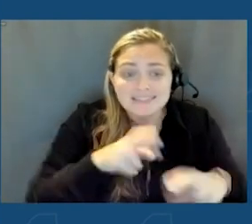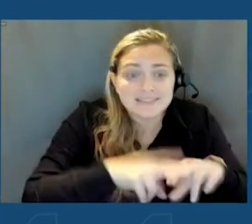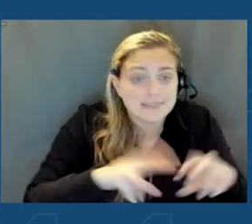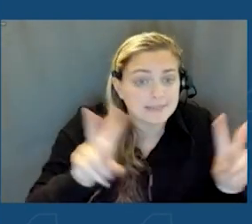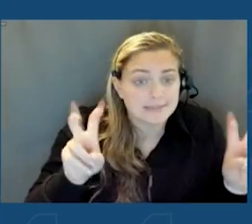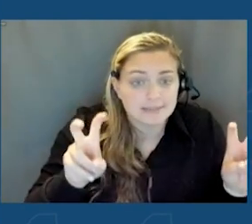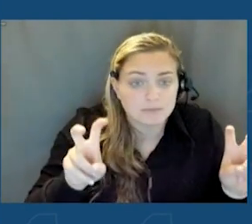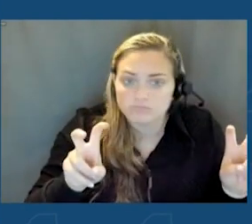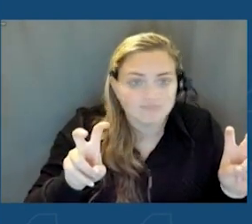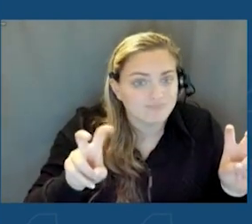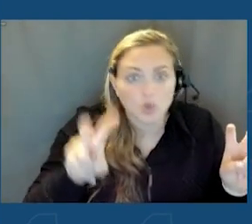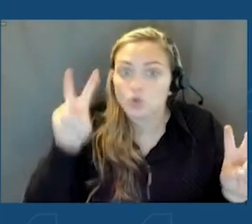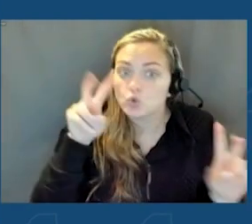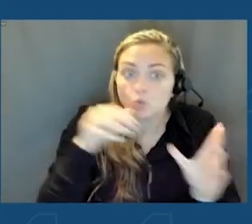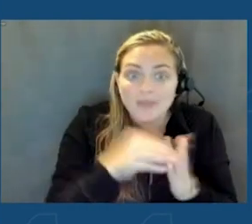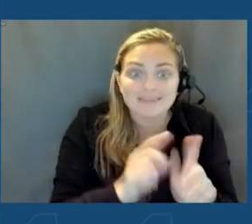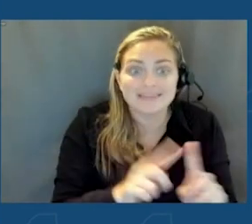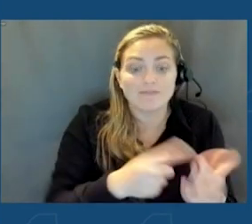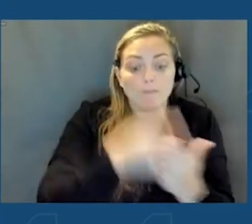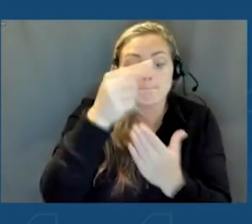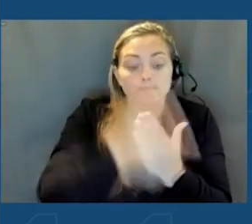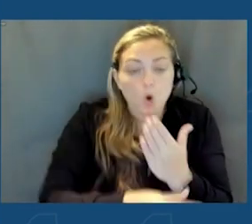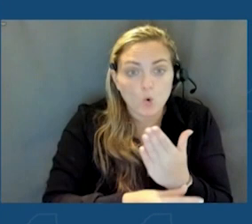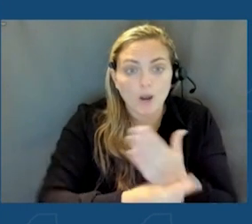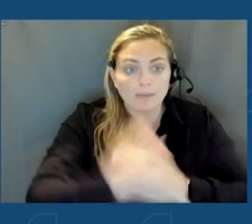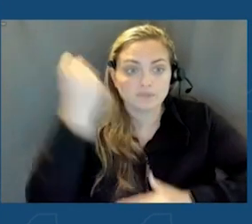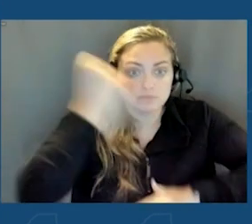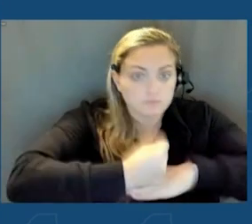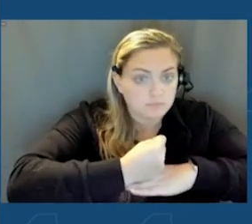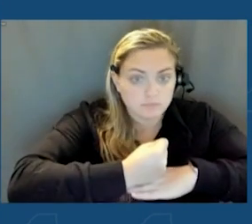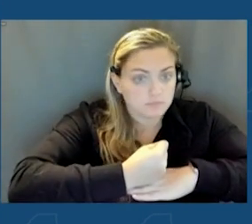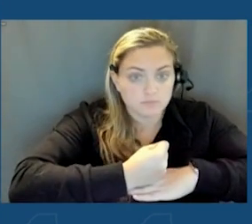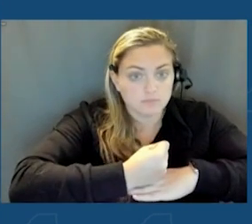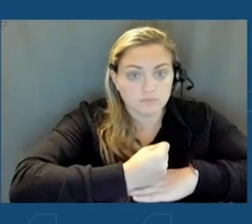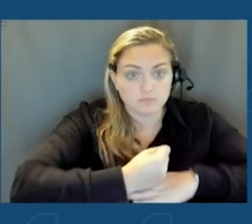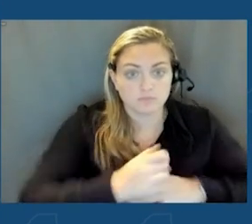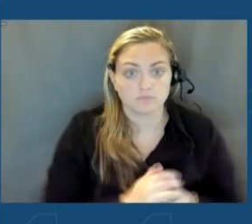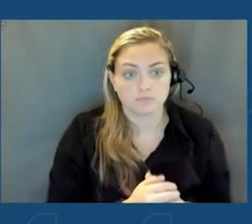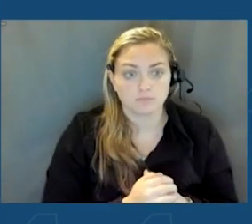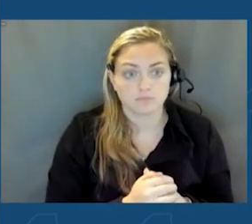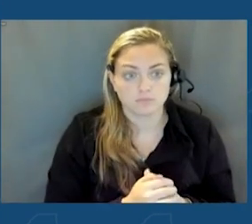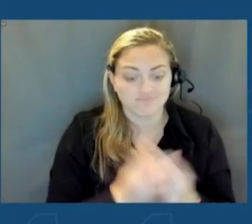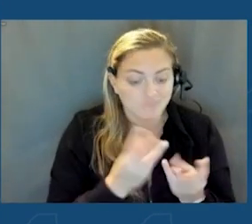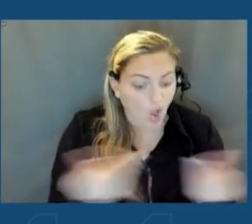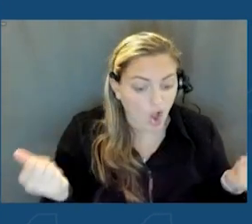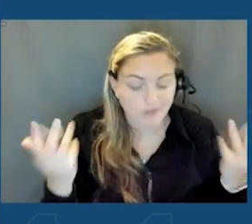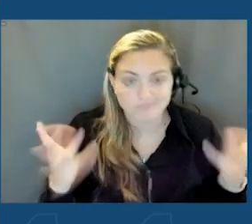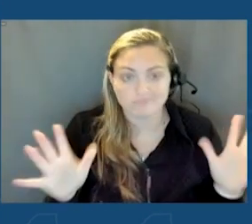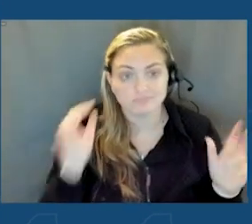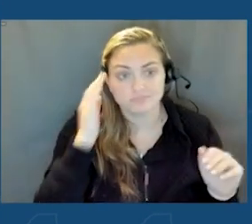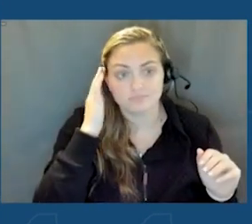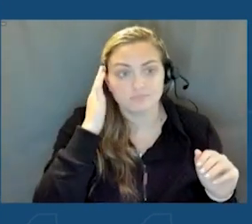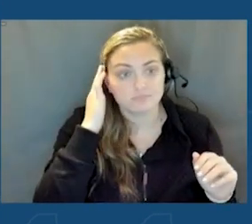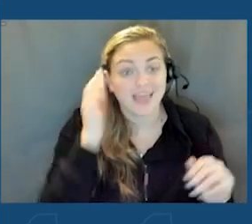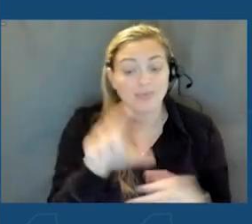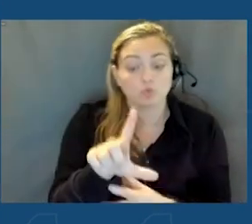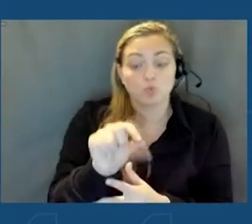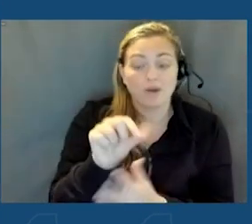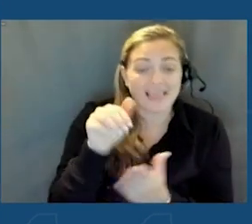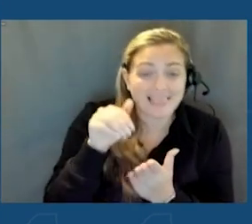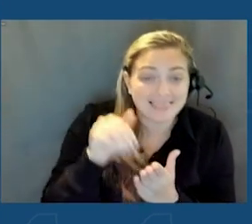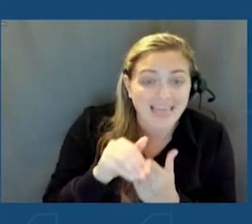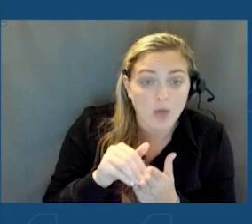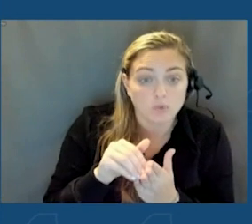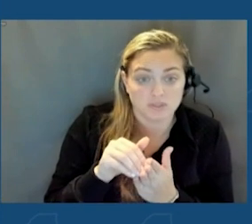is 2,000 child care programs are no longer with us. They're gone. And that had over 20,000 slots. They